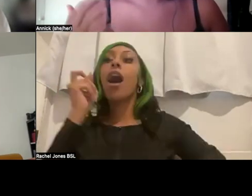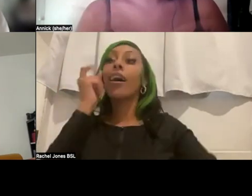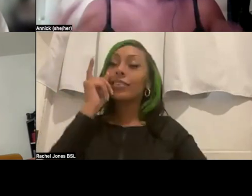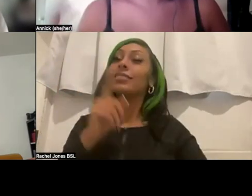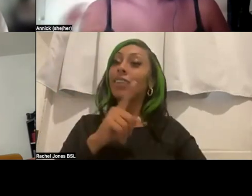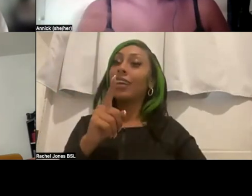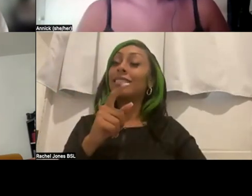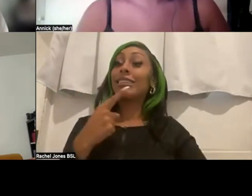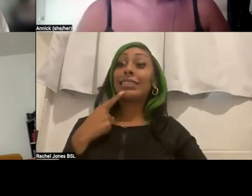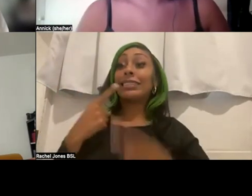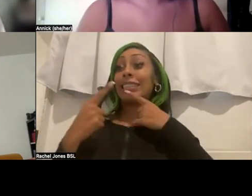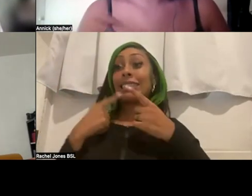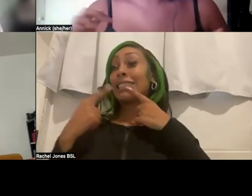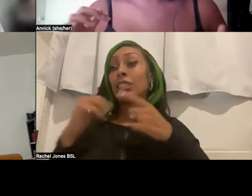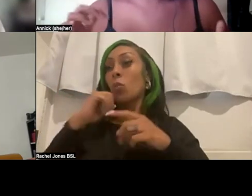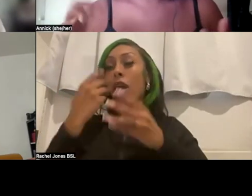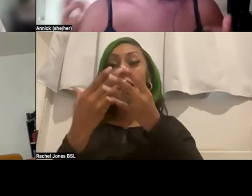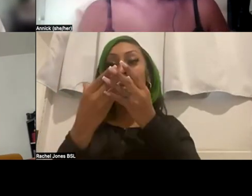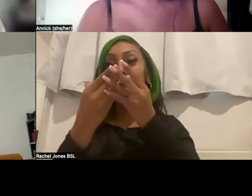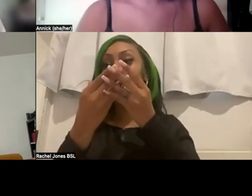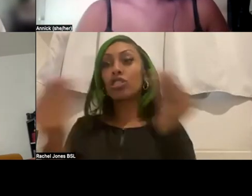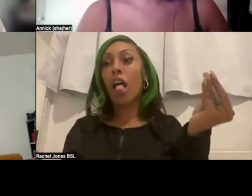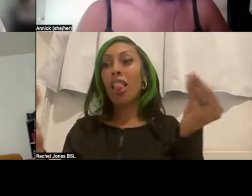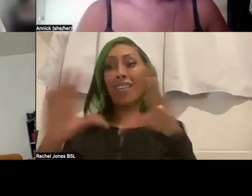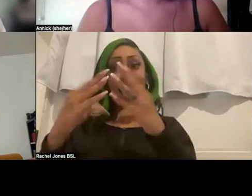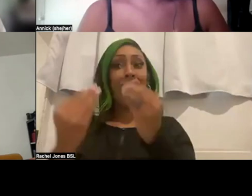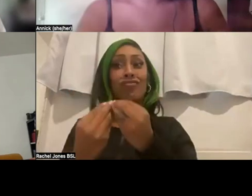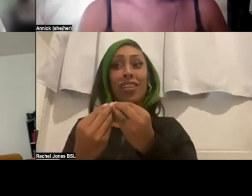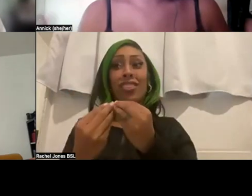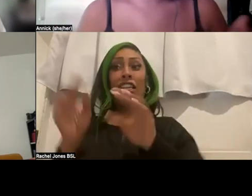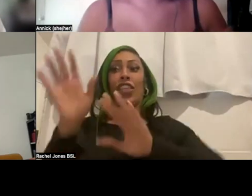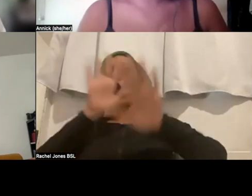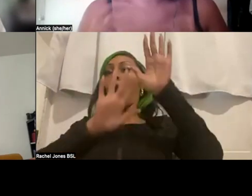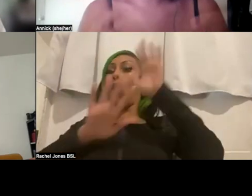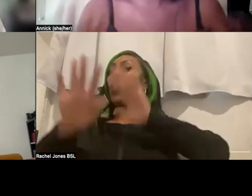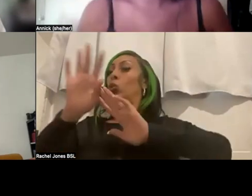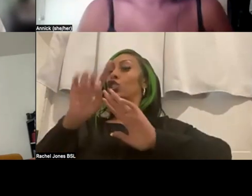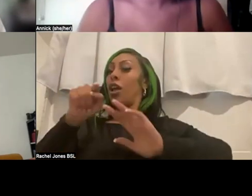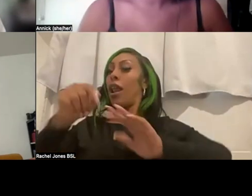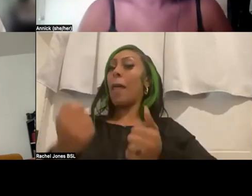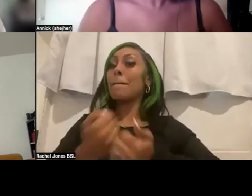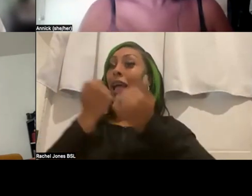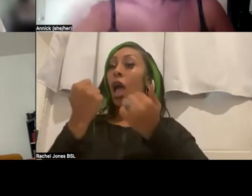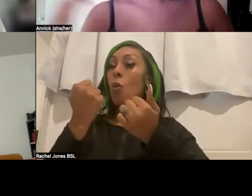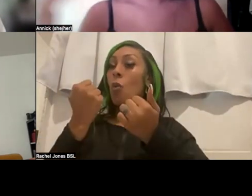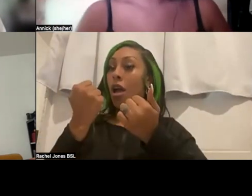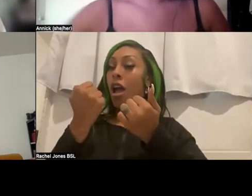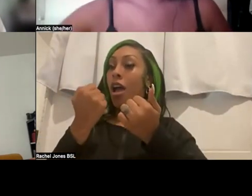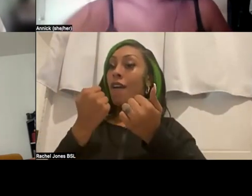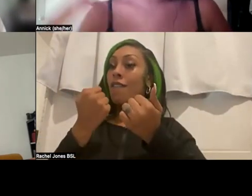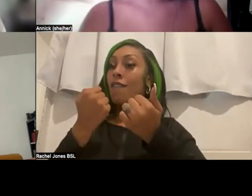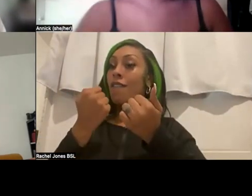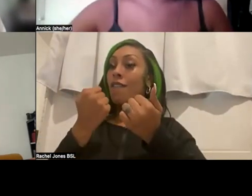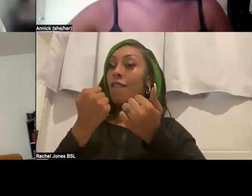that data will solve everything, and also the illusion of the power that storytelling can have. So it's kind of